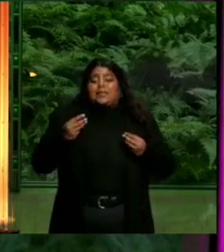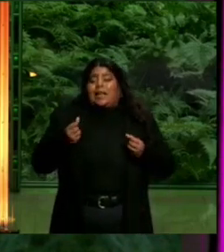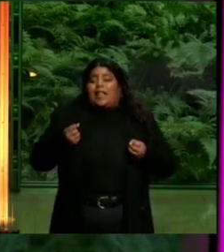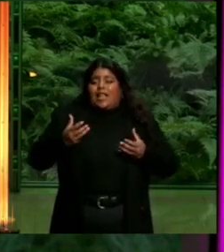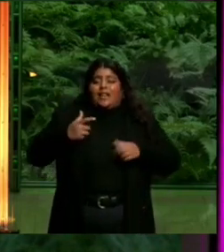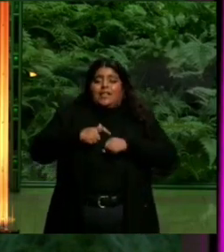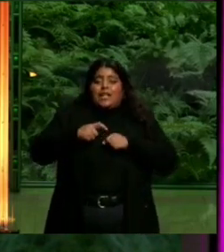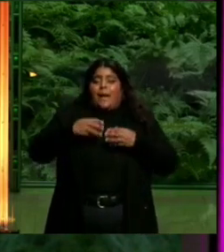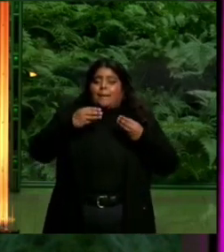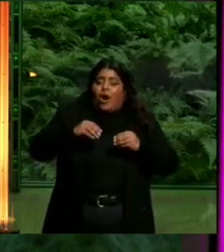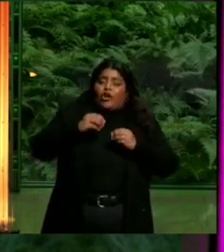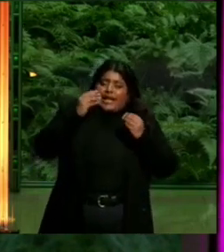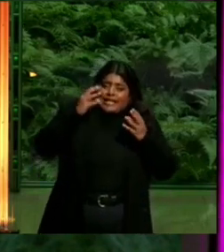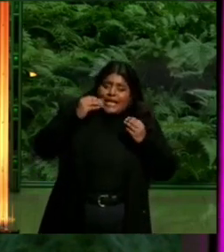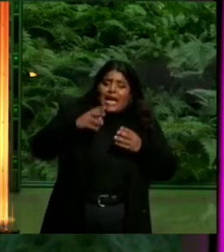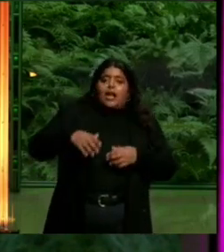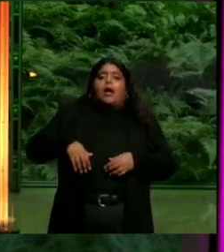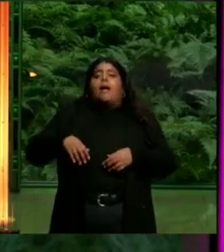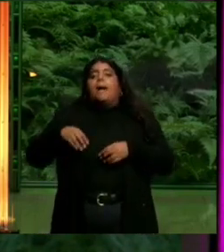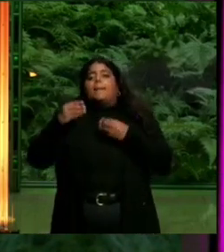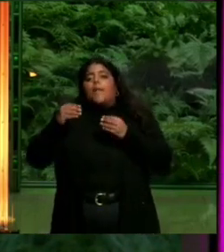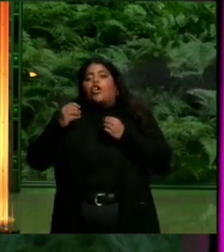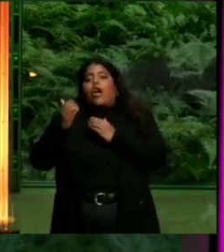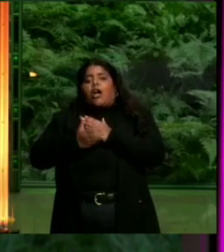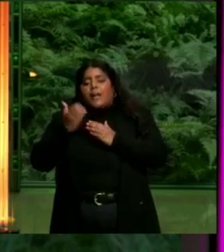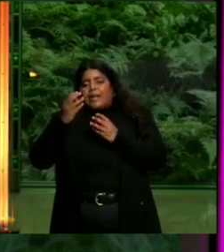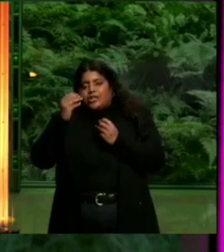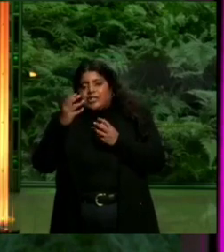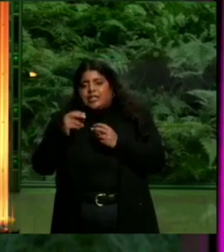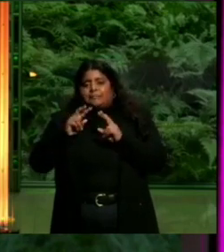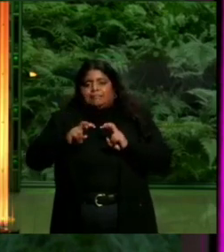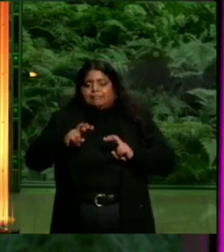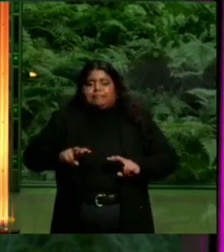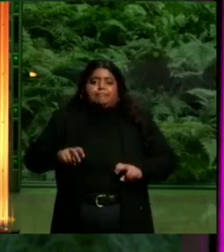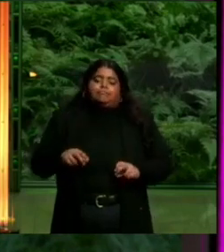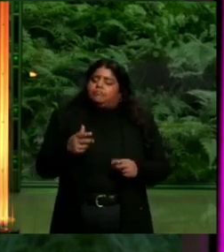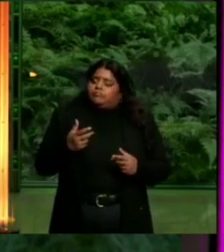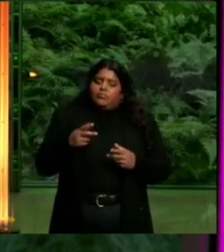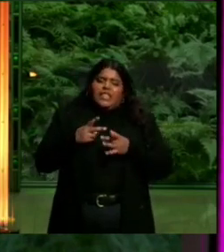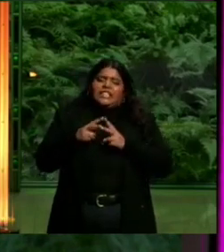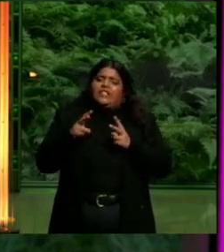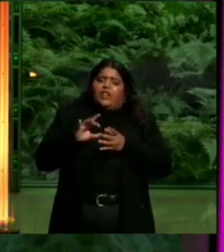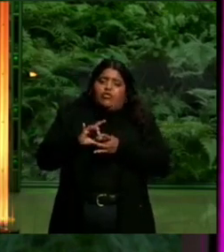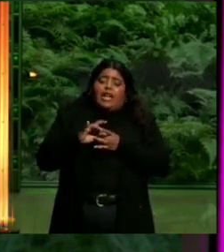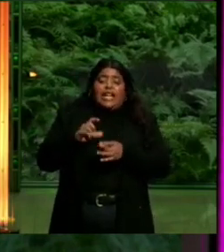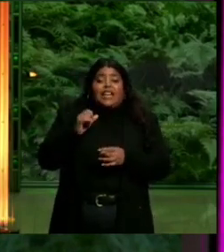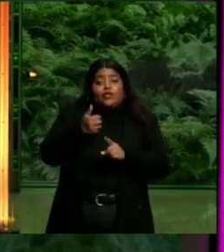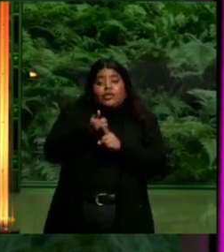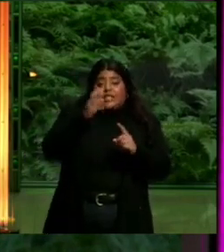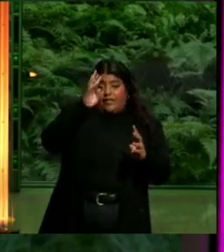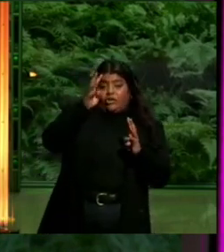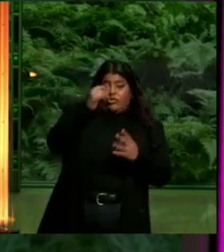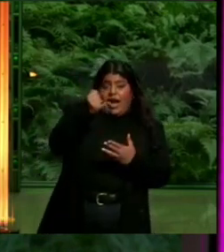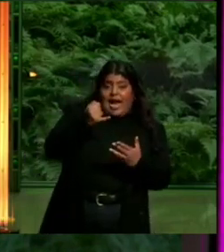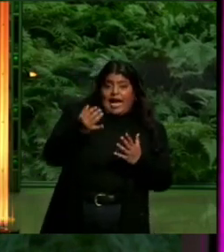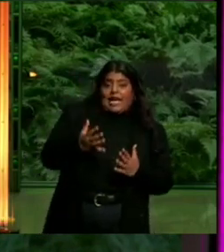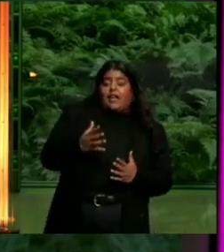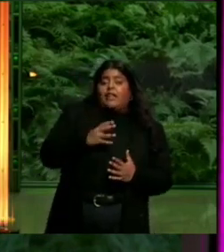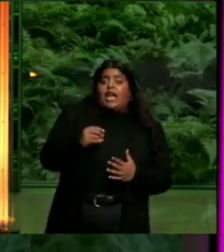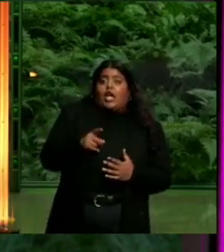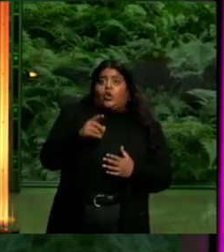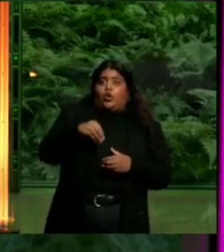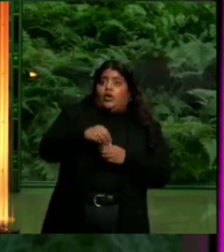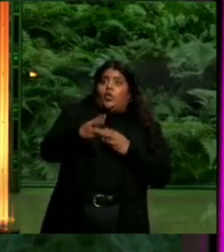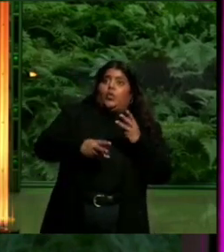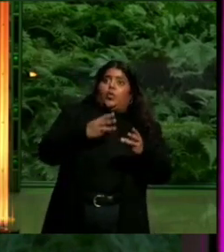marketing automation data, and for me, something like that is very, very relevant. Whereas if you're a creative and your job, you're in the world